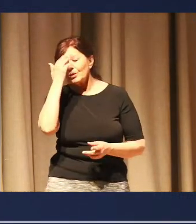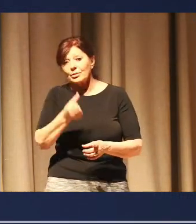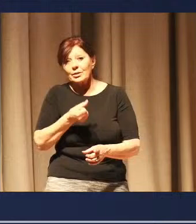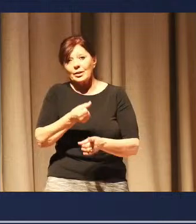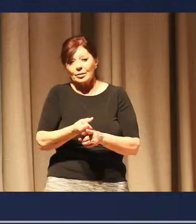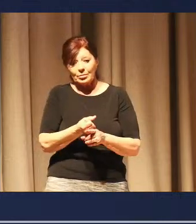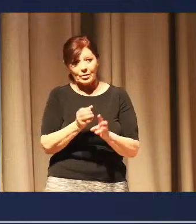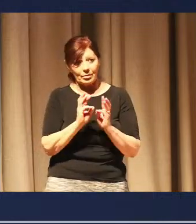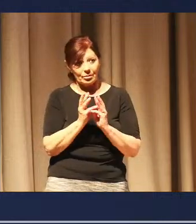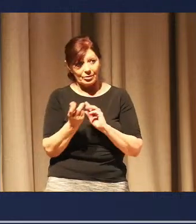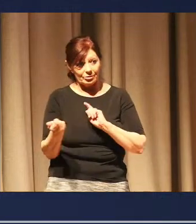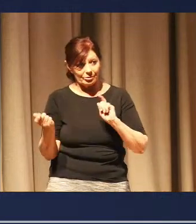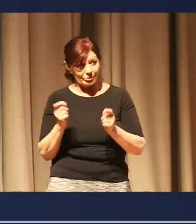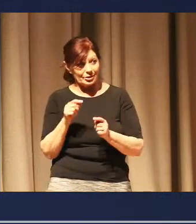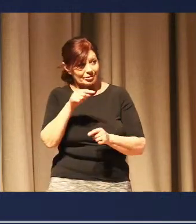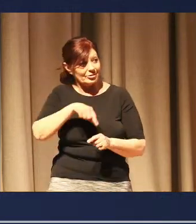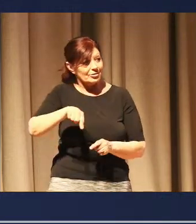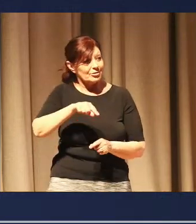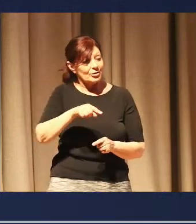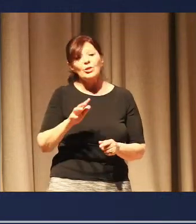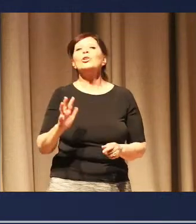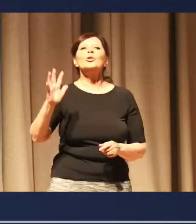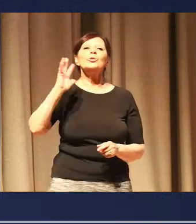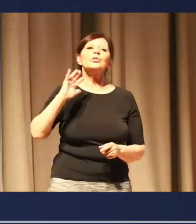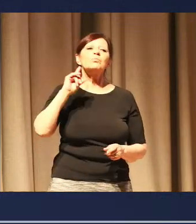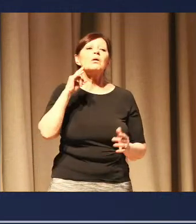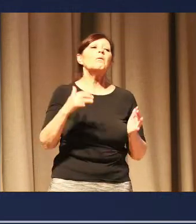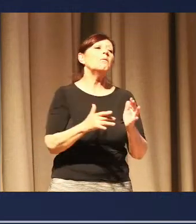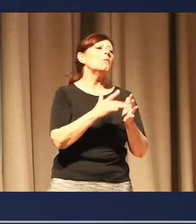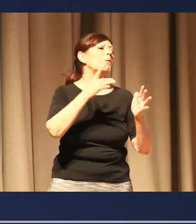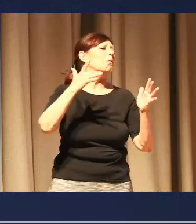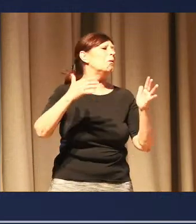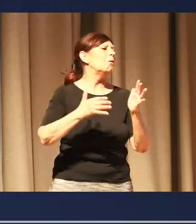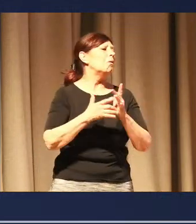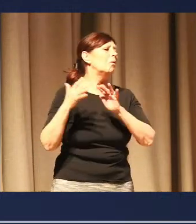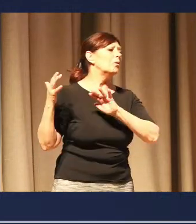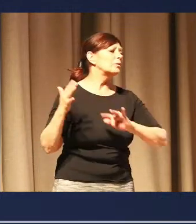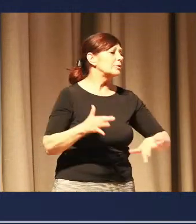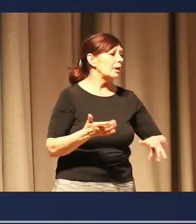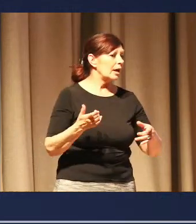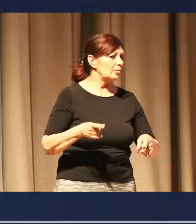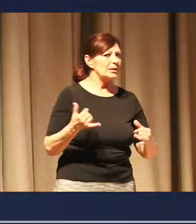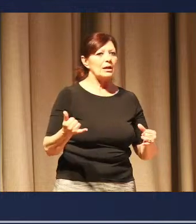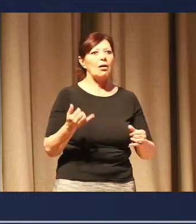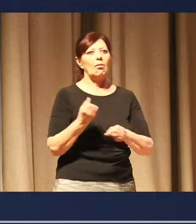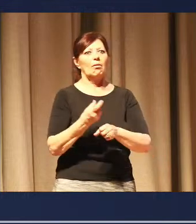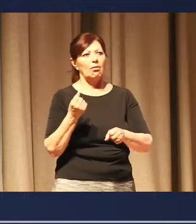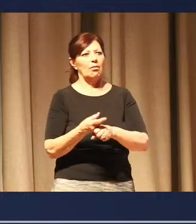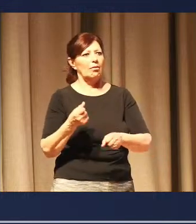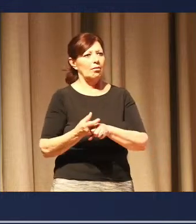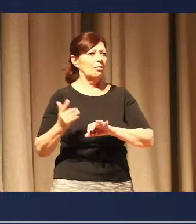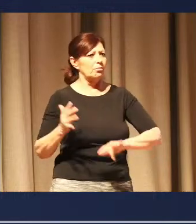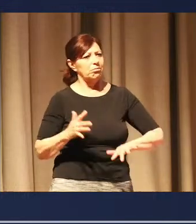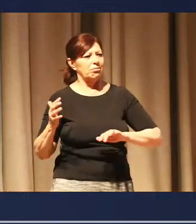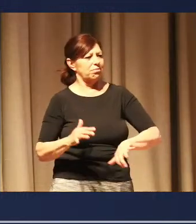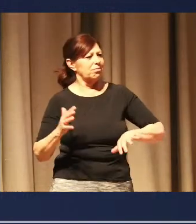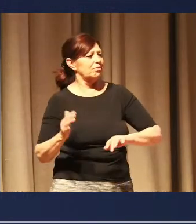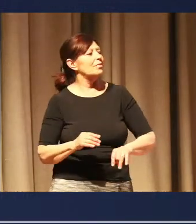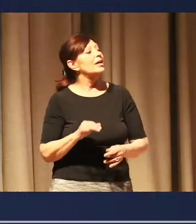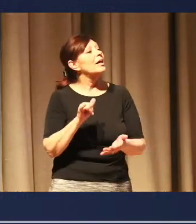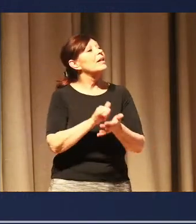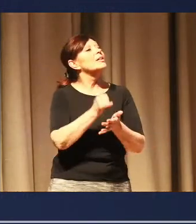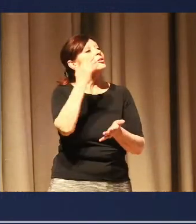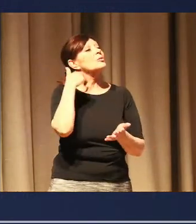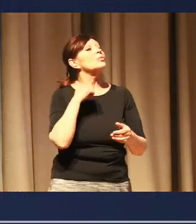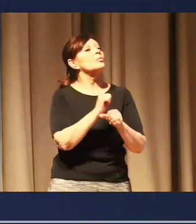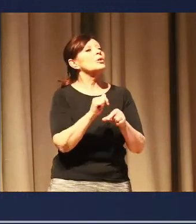climate change has had on our region, with what used to be once every century storms that occur almost annually. That's why we are